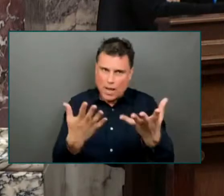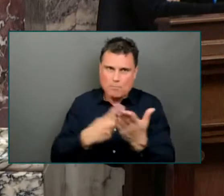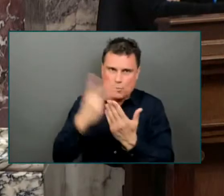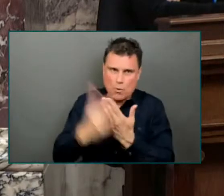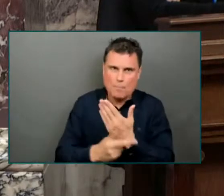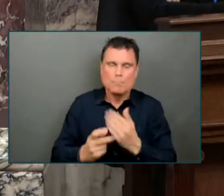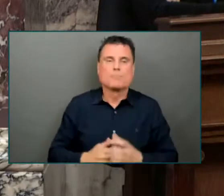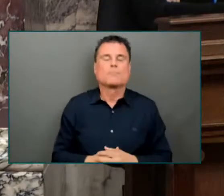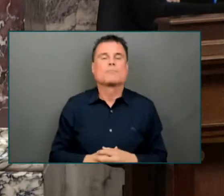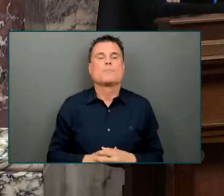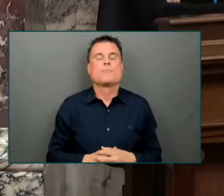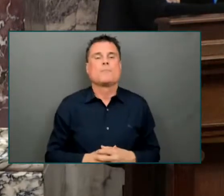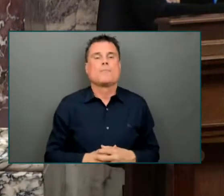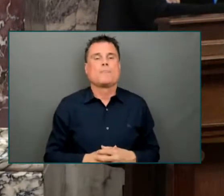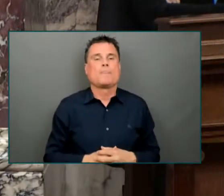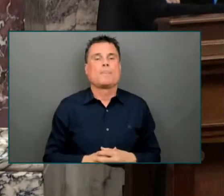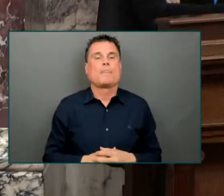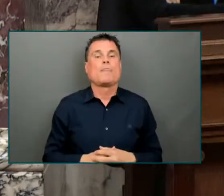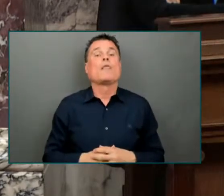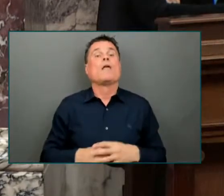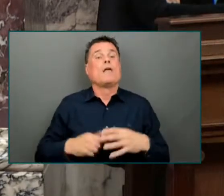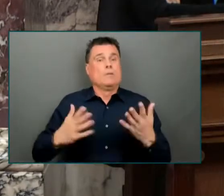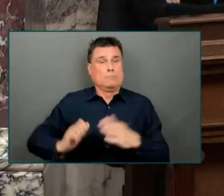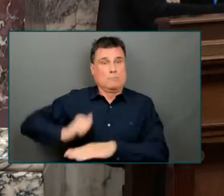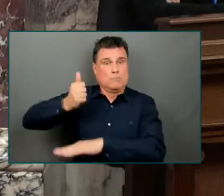working with communities on race-based data collection.